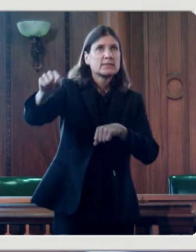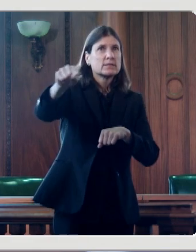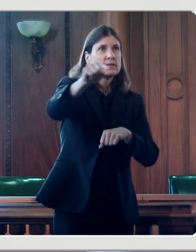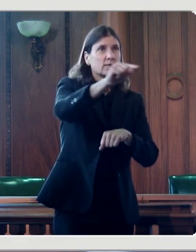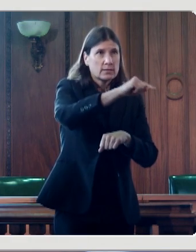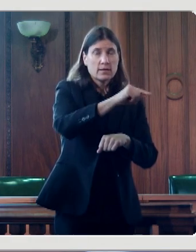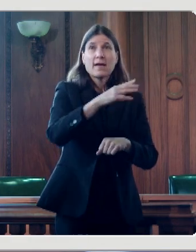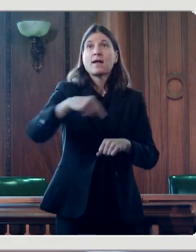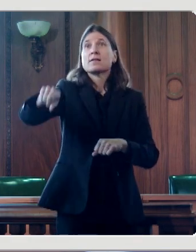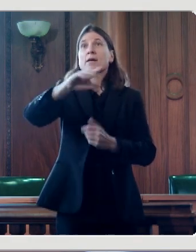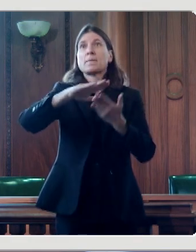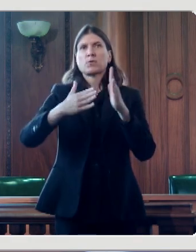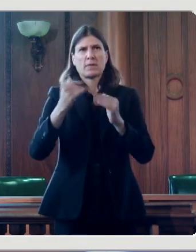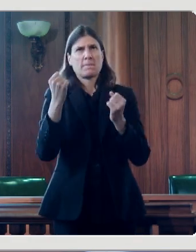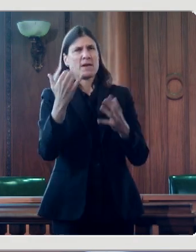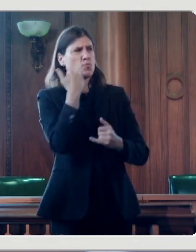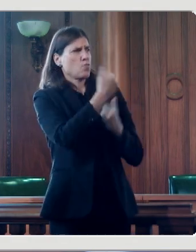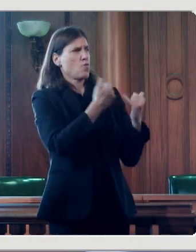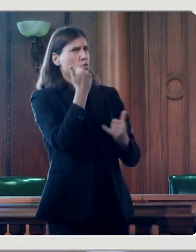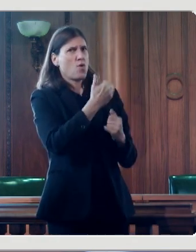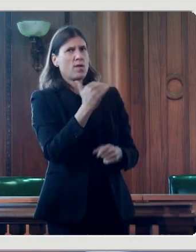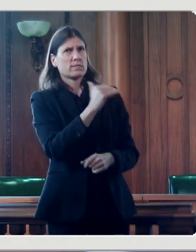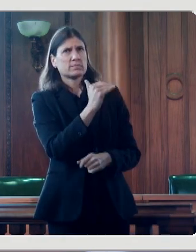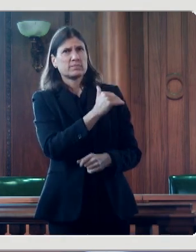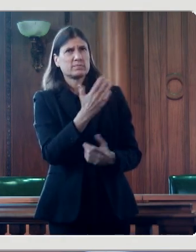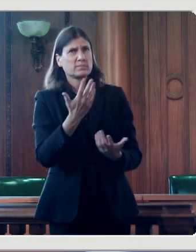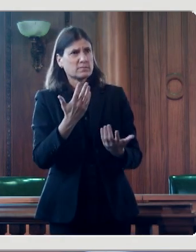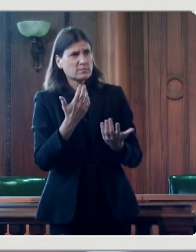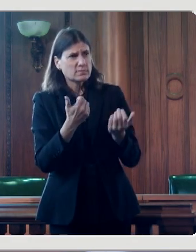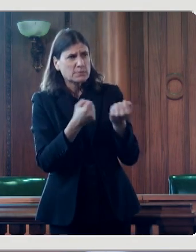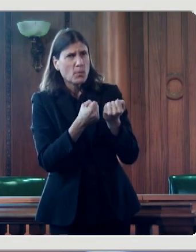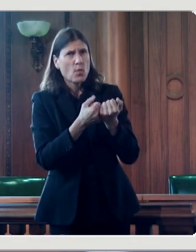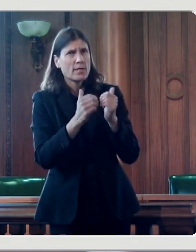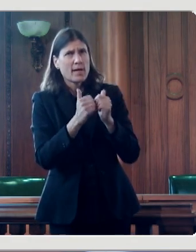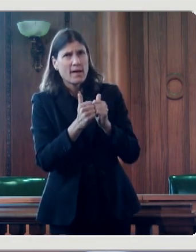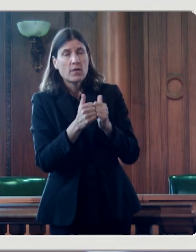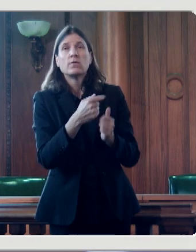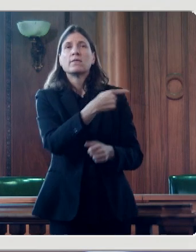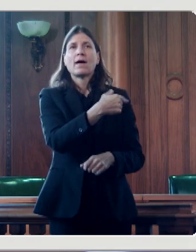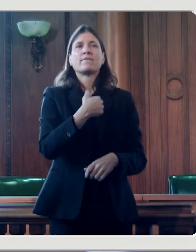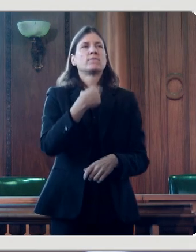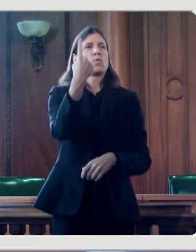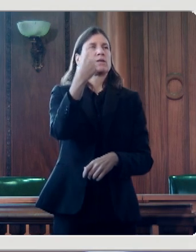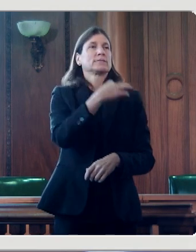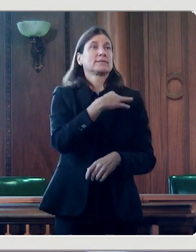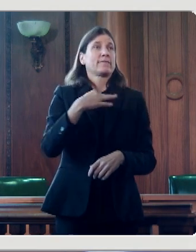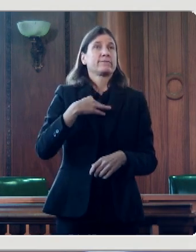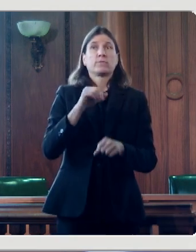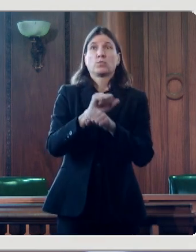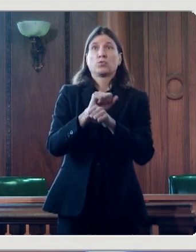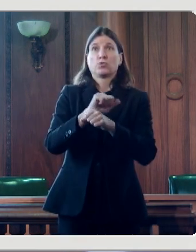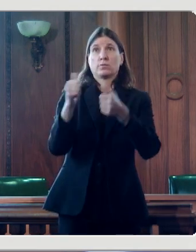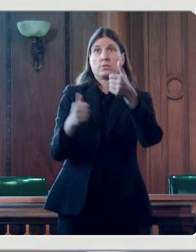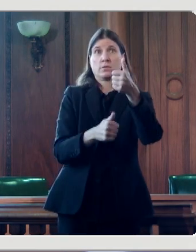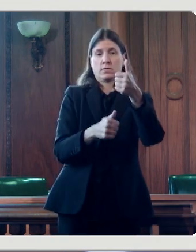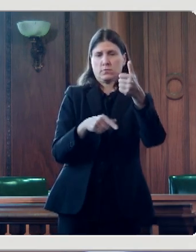contact Carolyn Jackson out of my office or Tom Ash, my Chief of Staff, and we'll make sure we'll facilitate that to